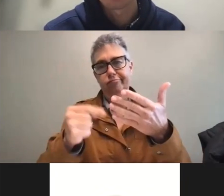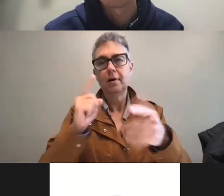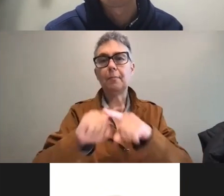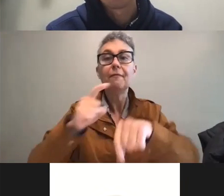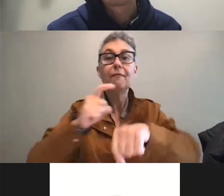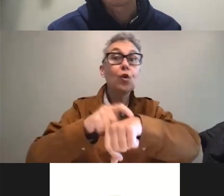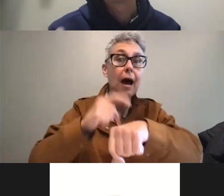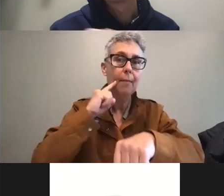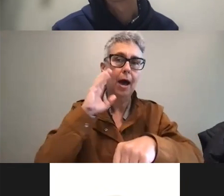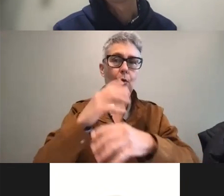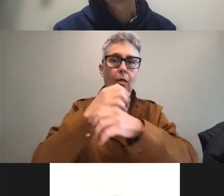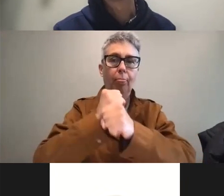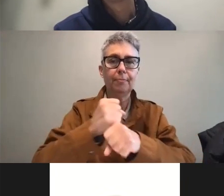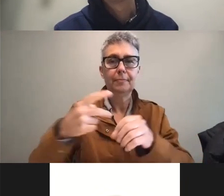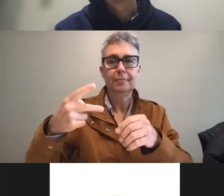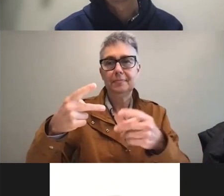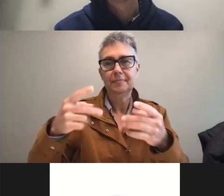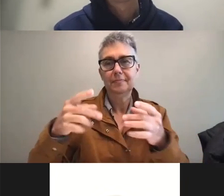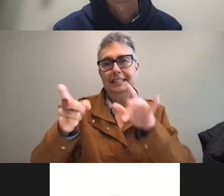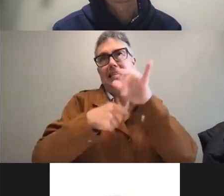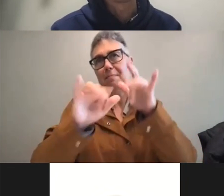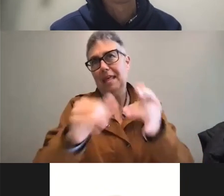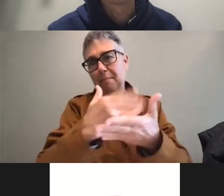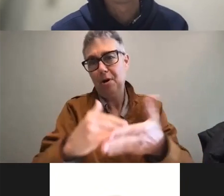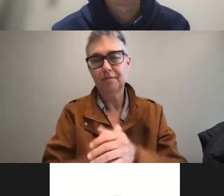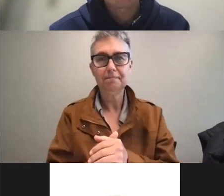I will kind of skip this part.